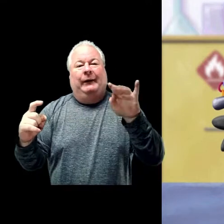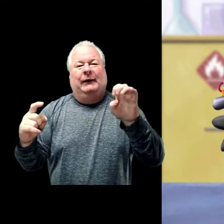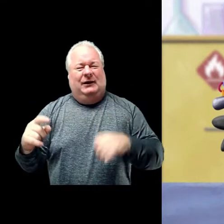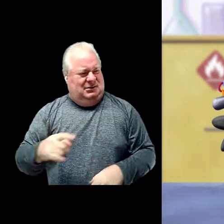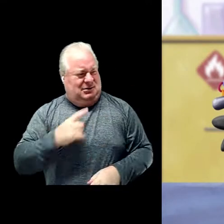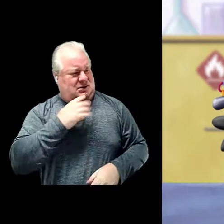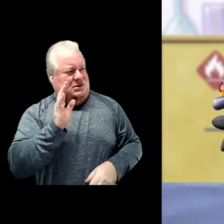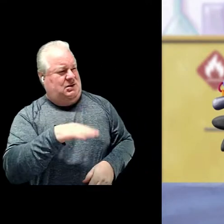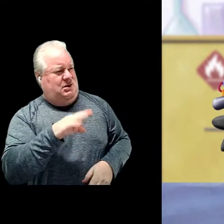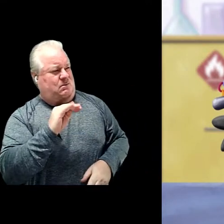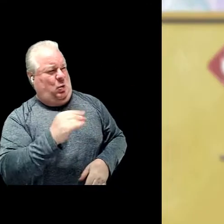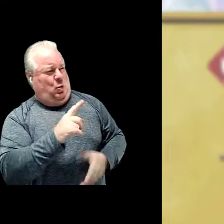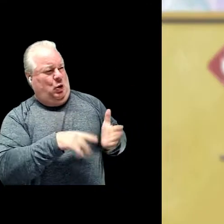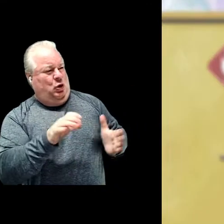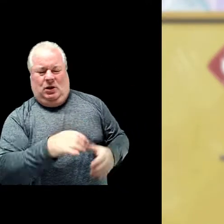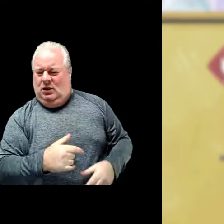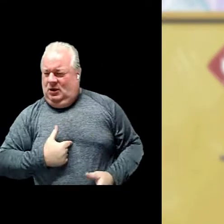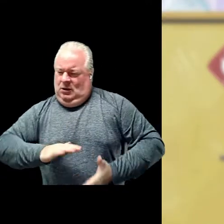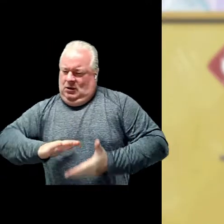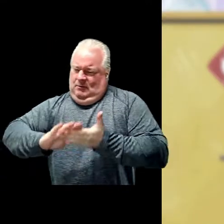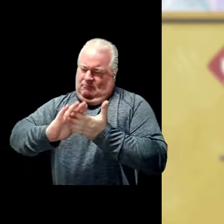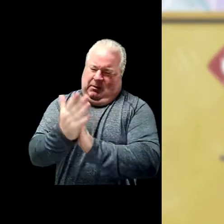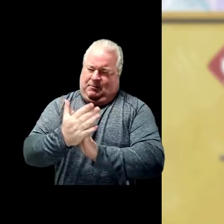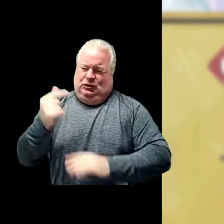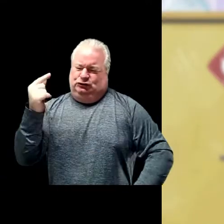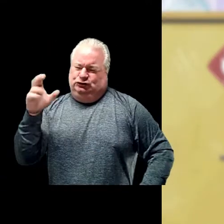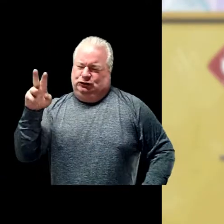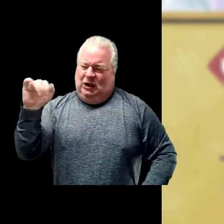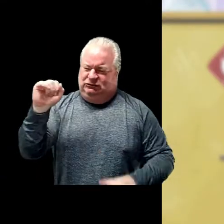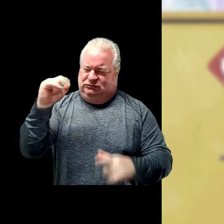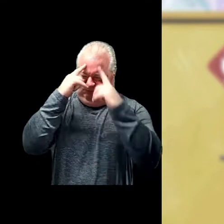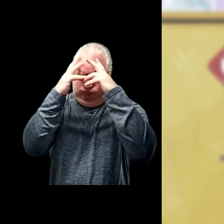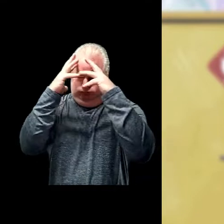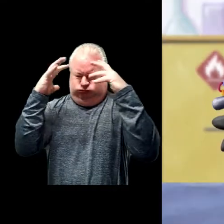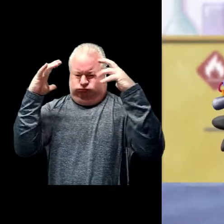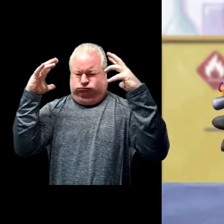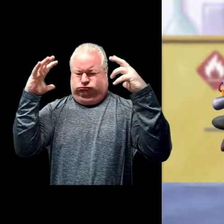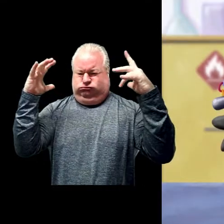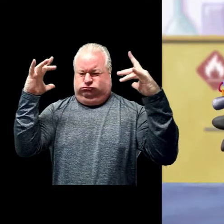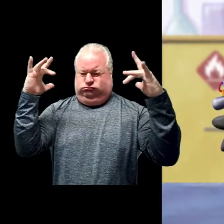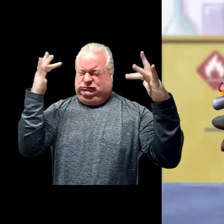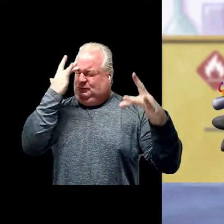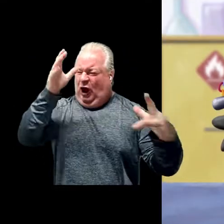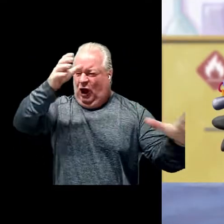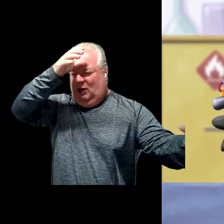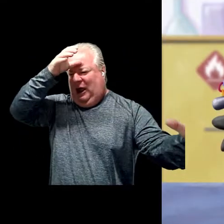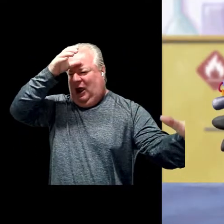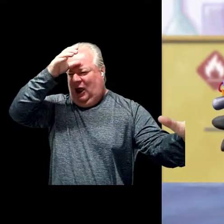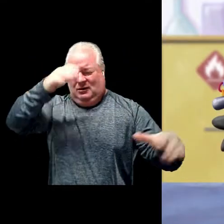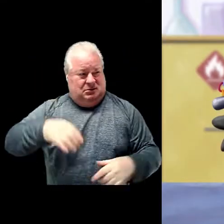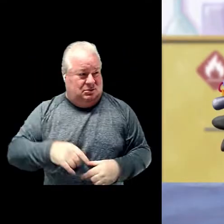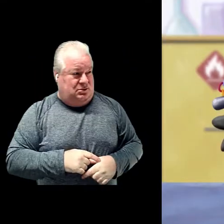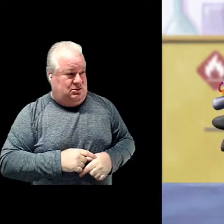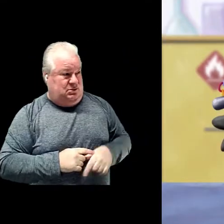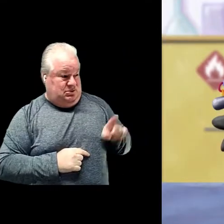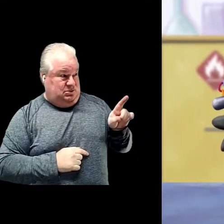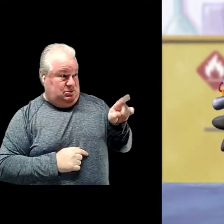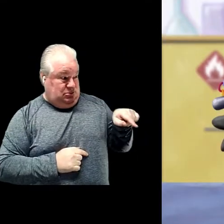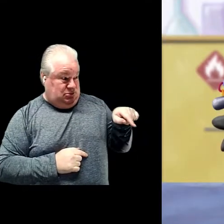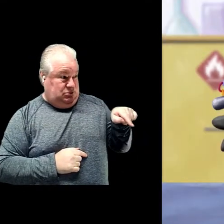Mojo, what are you doing? Becoming a genius, said Mojo. How is that thing going to make